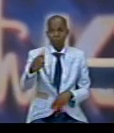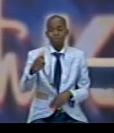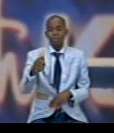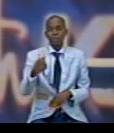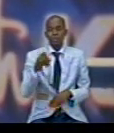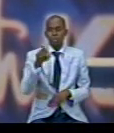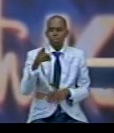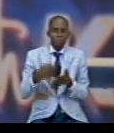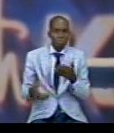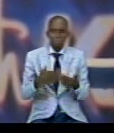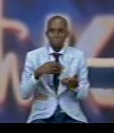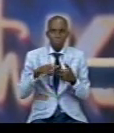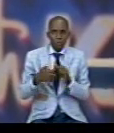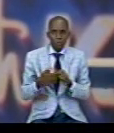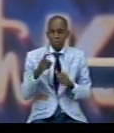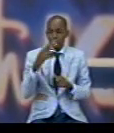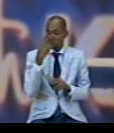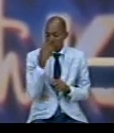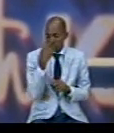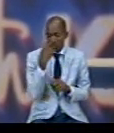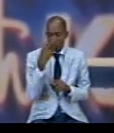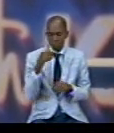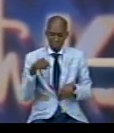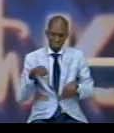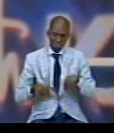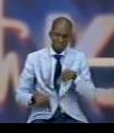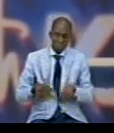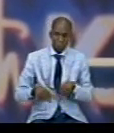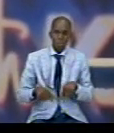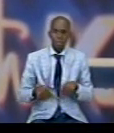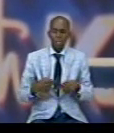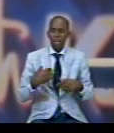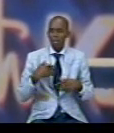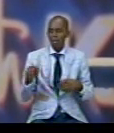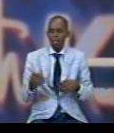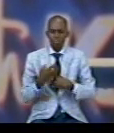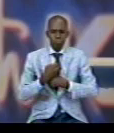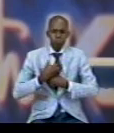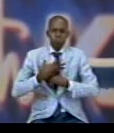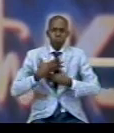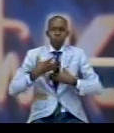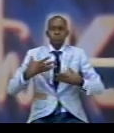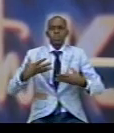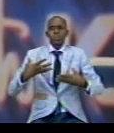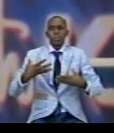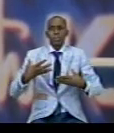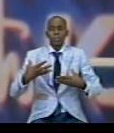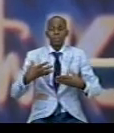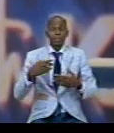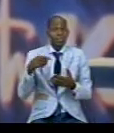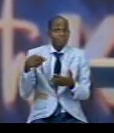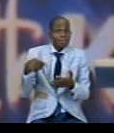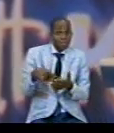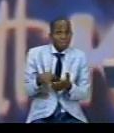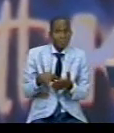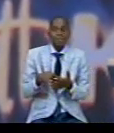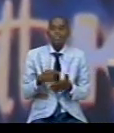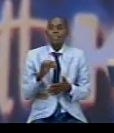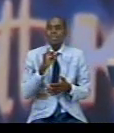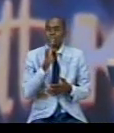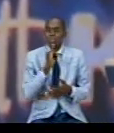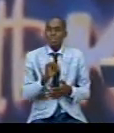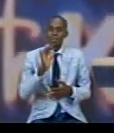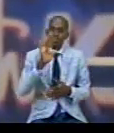are lame, you have tumor, you have any challenge, this is your moment